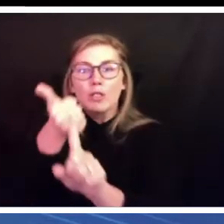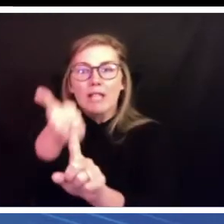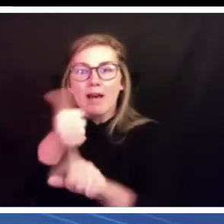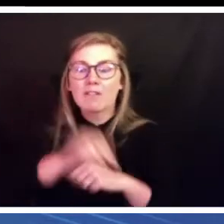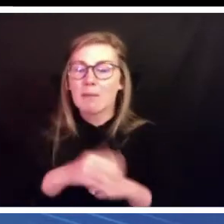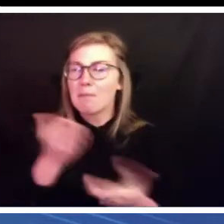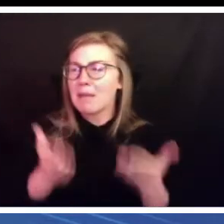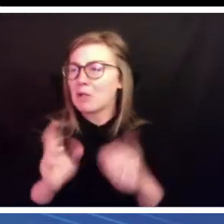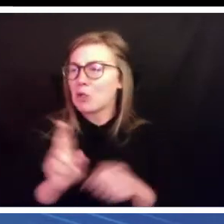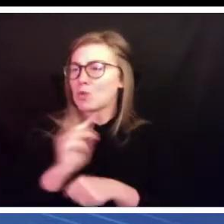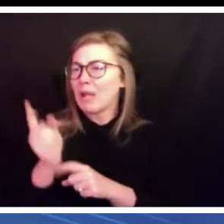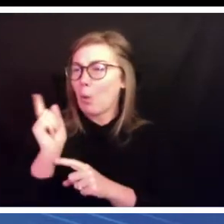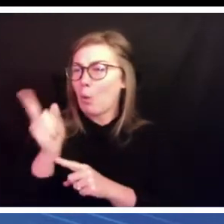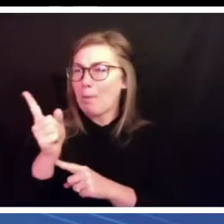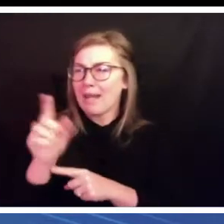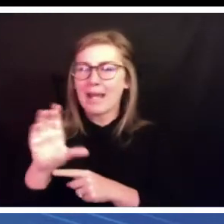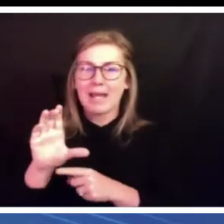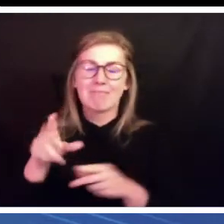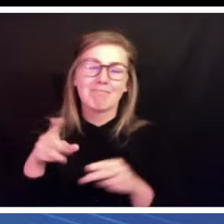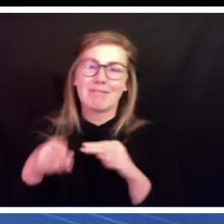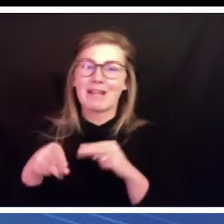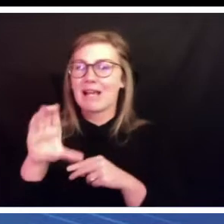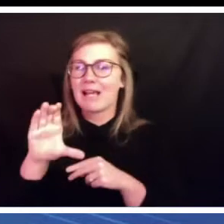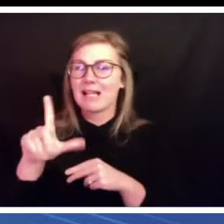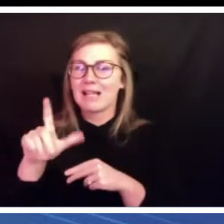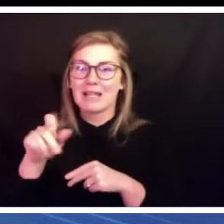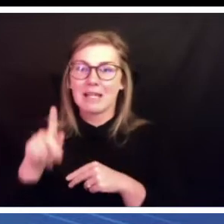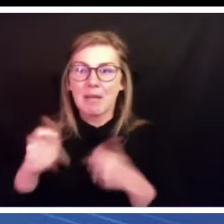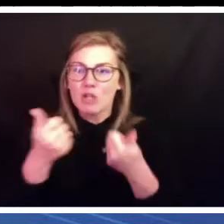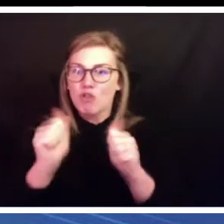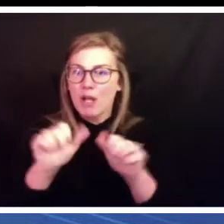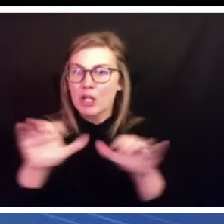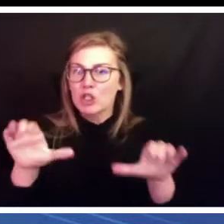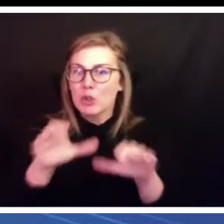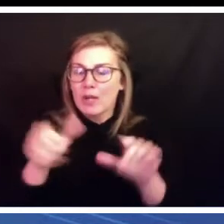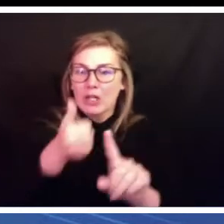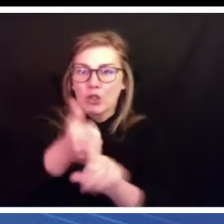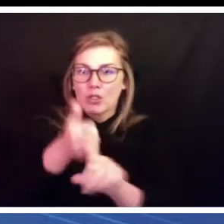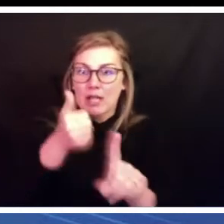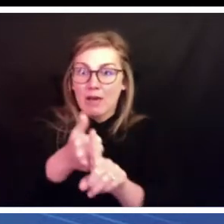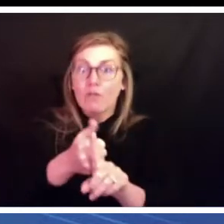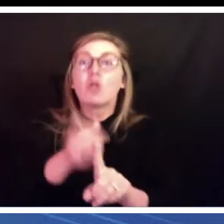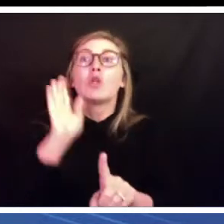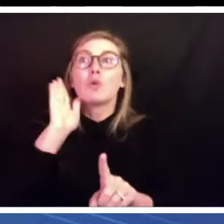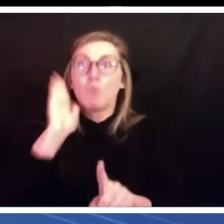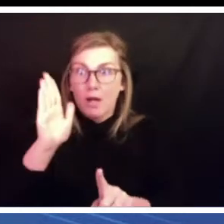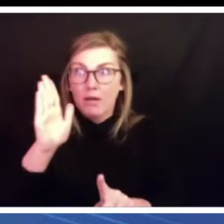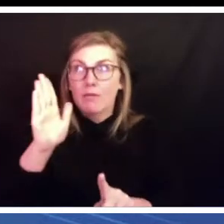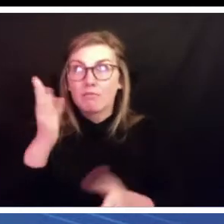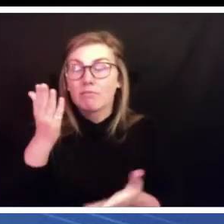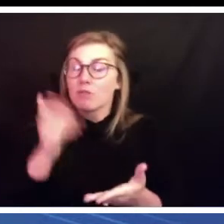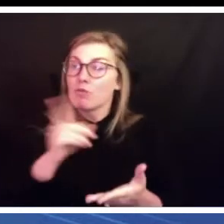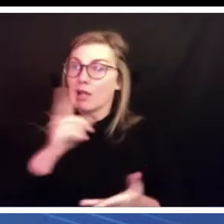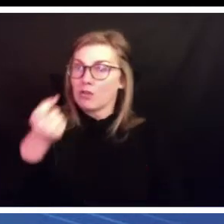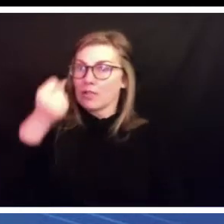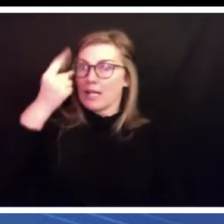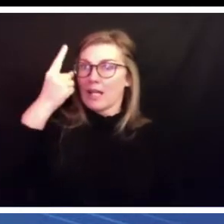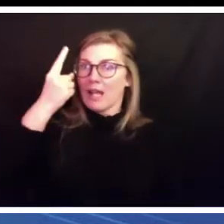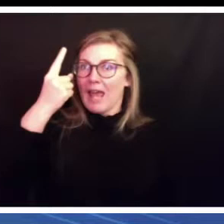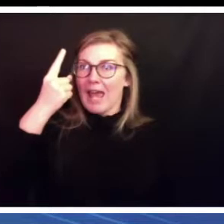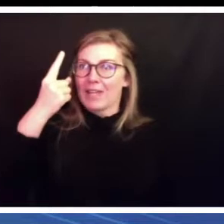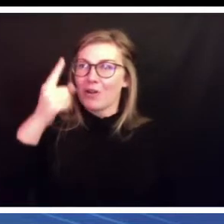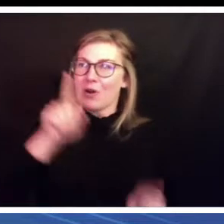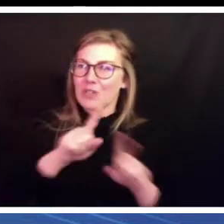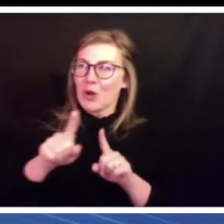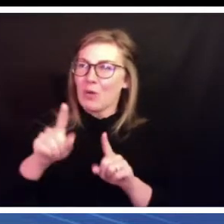audio description as an exercise. Cause you'll have a much better understanding of first of all, high regard for the execution of it, but also an